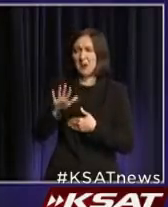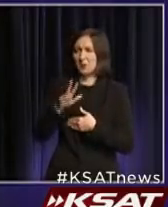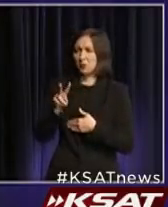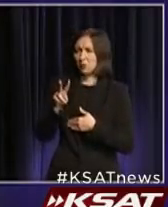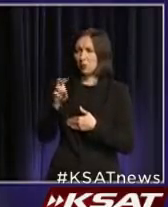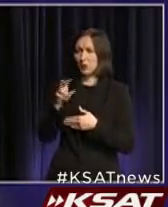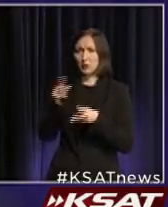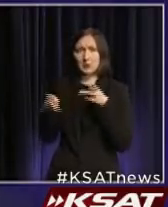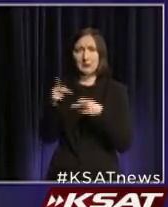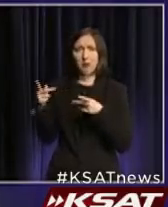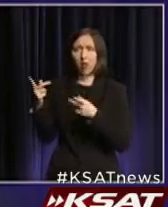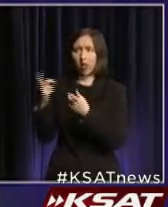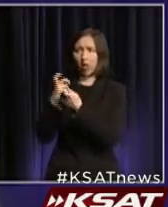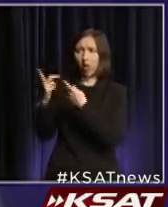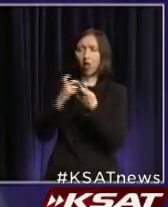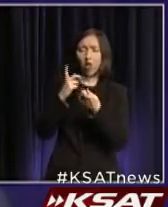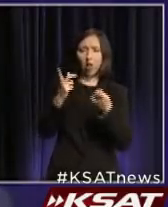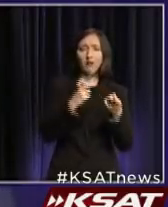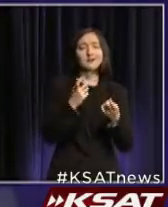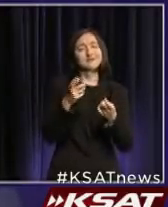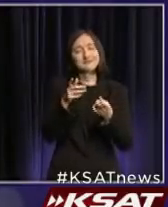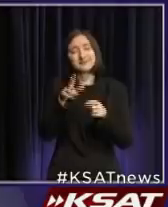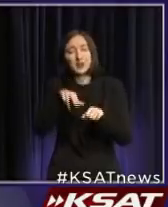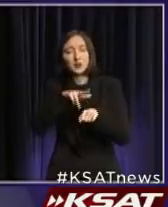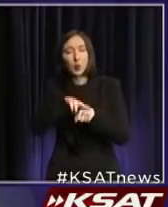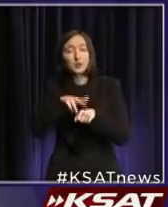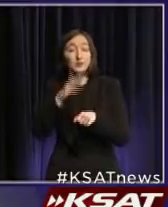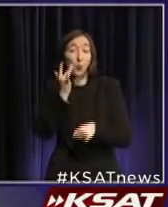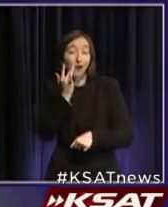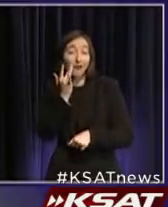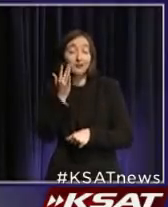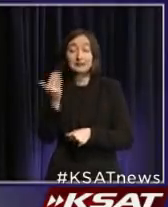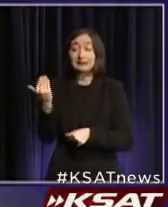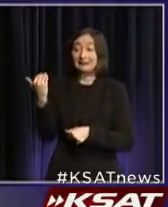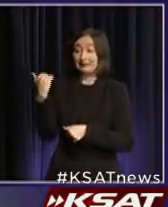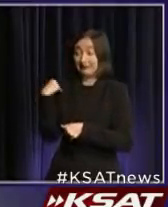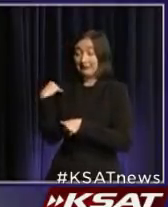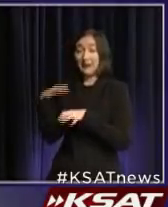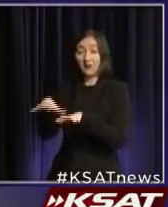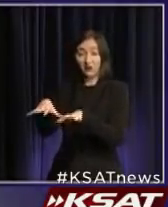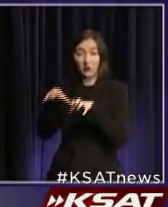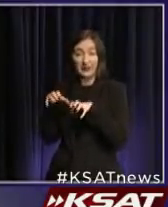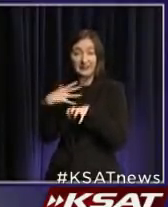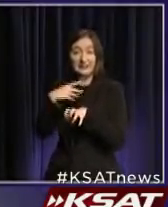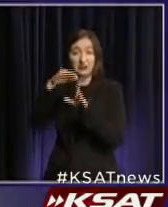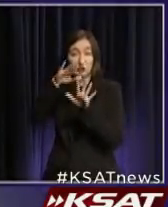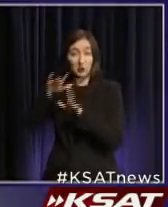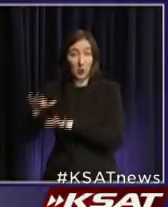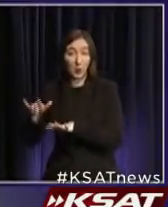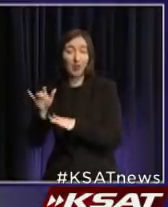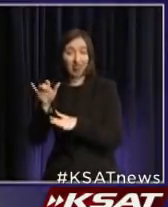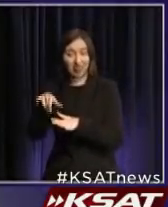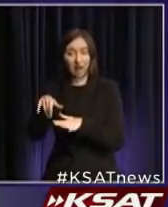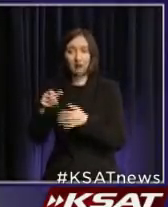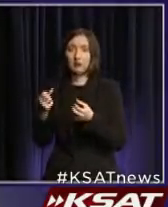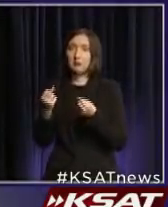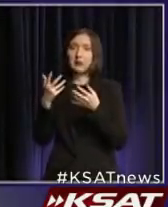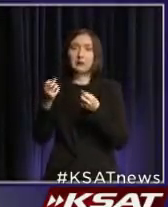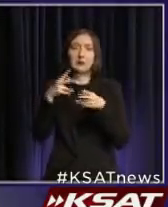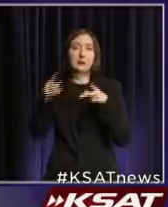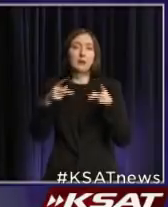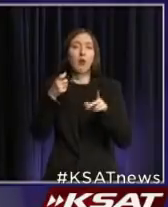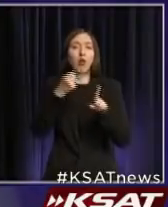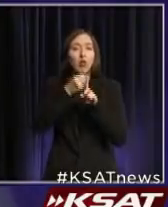assistance, pipe repair. This goes back, of course, to the freeze those few days. We've helped about a little over